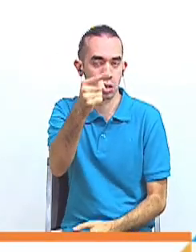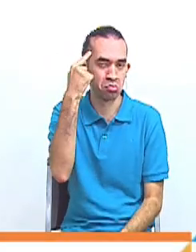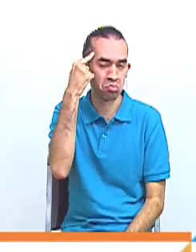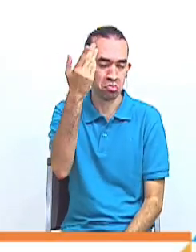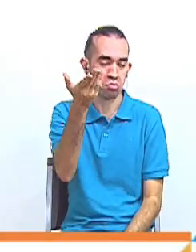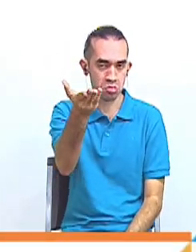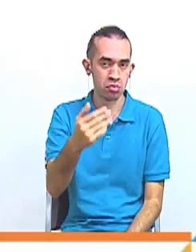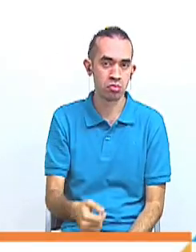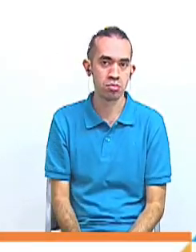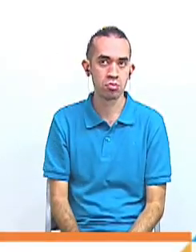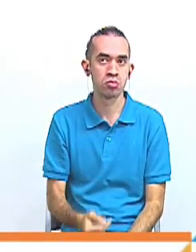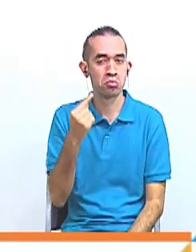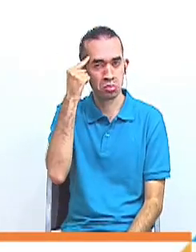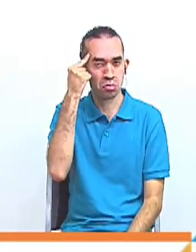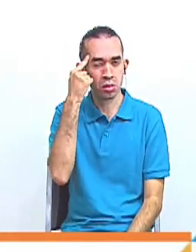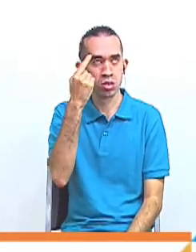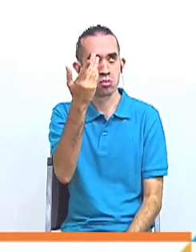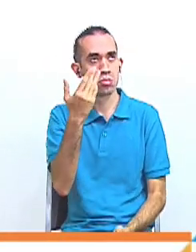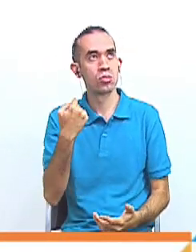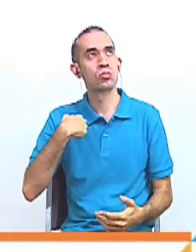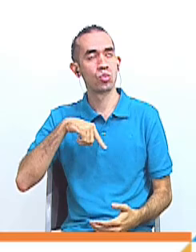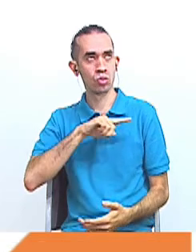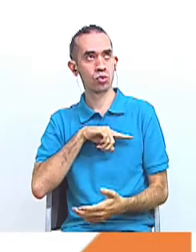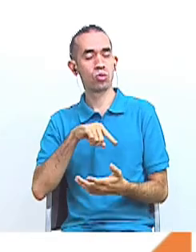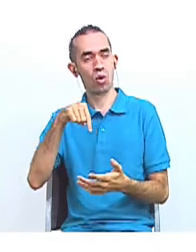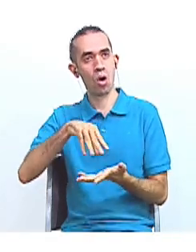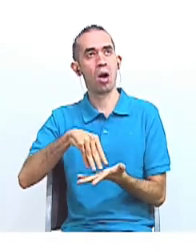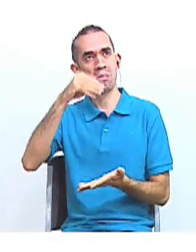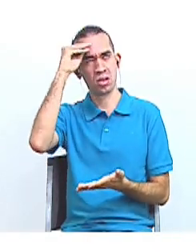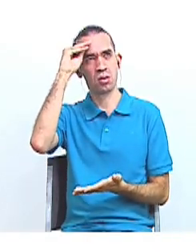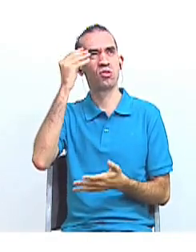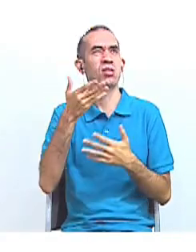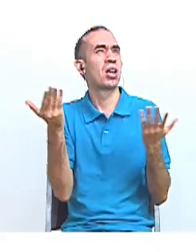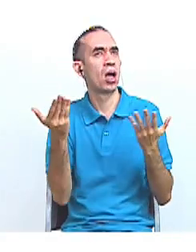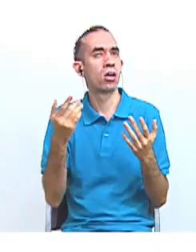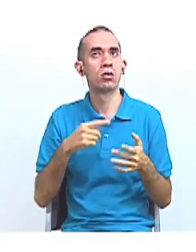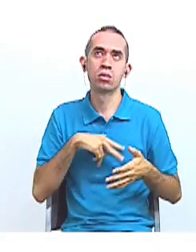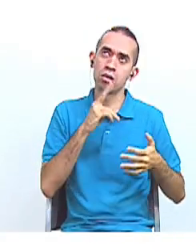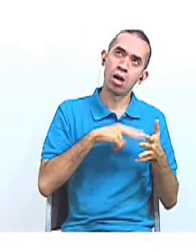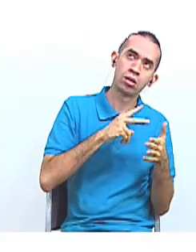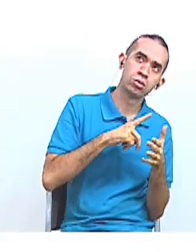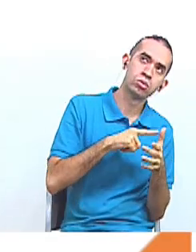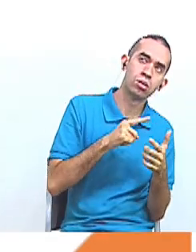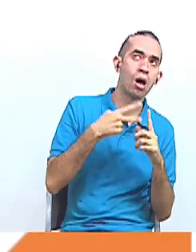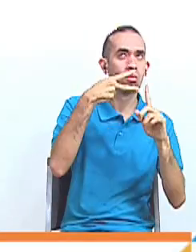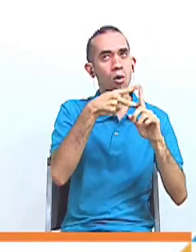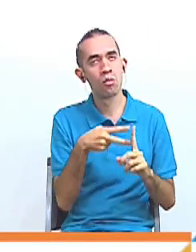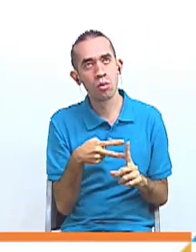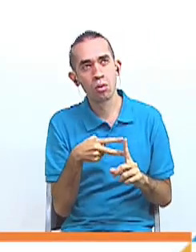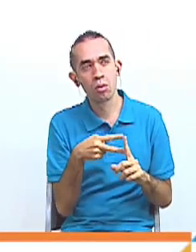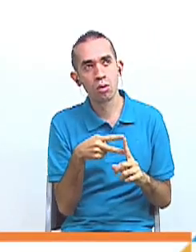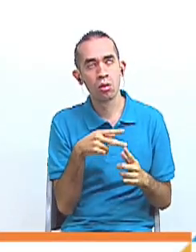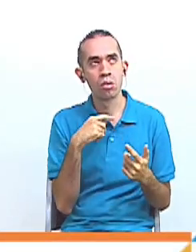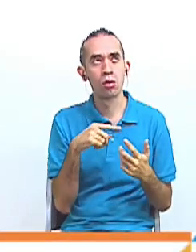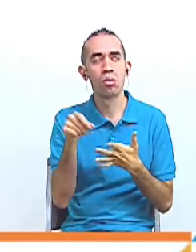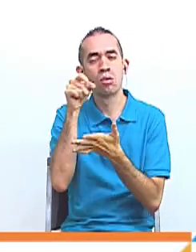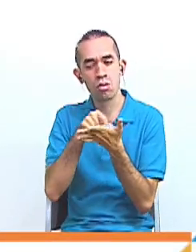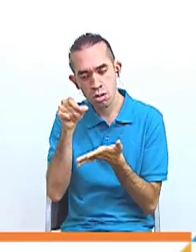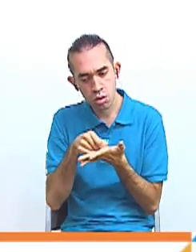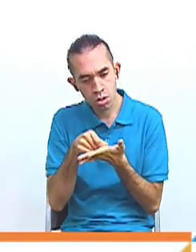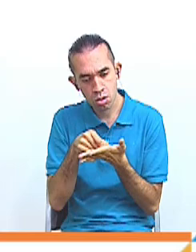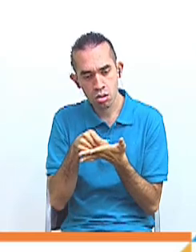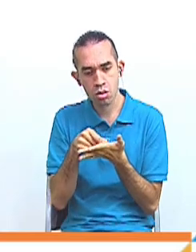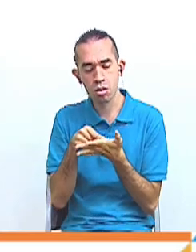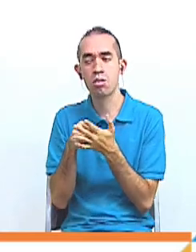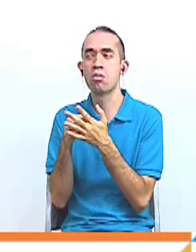it. Let's think together. What did we do? We started with the reading, we did some vocabulary, the writing, we